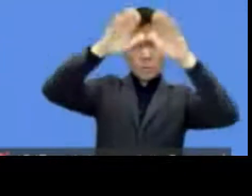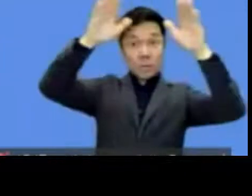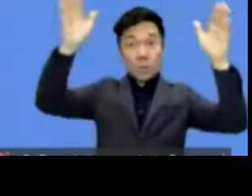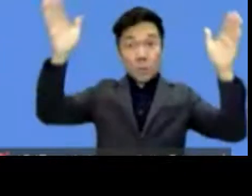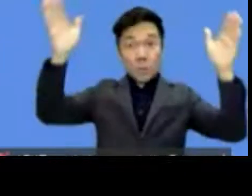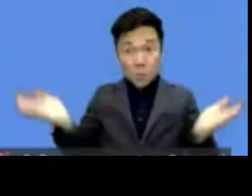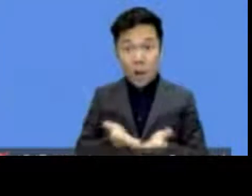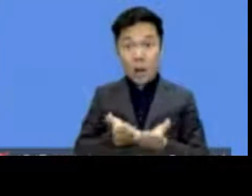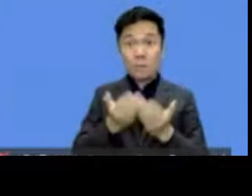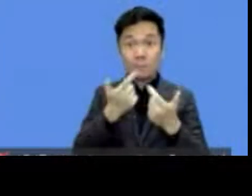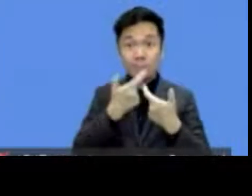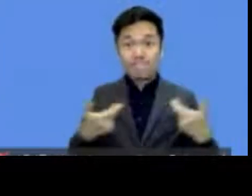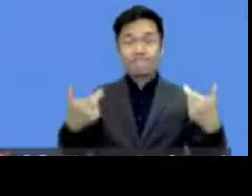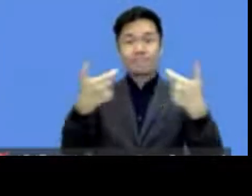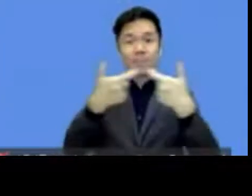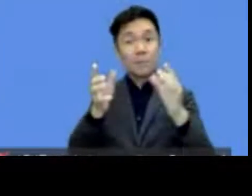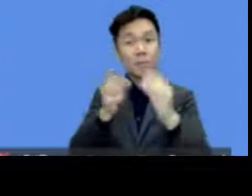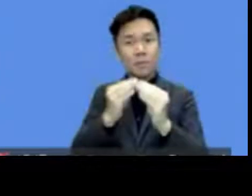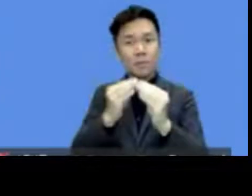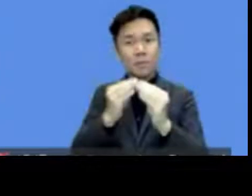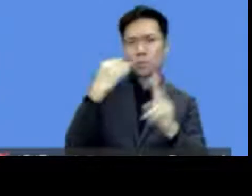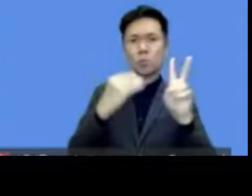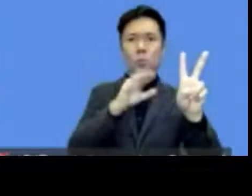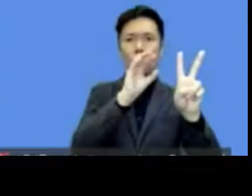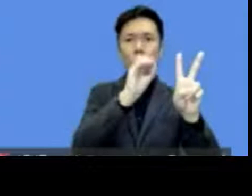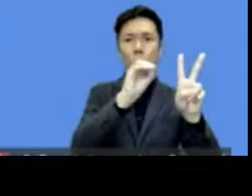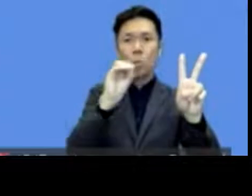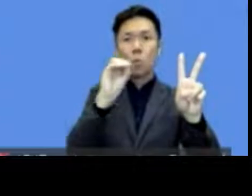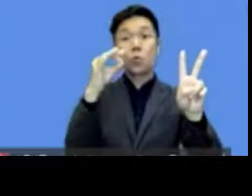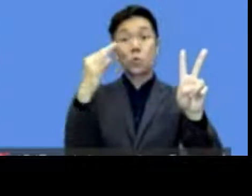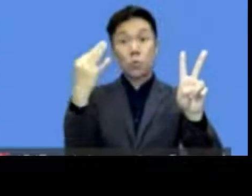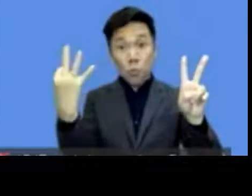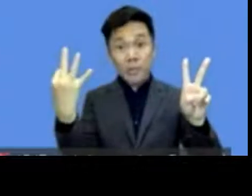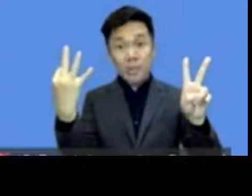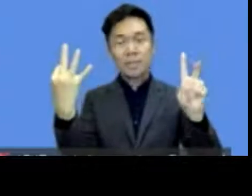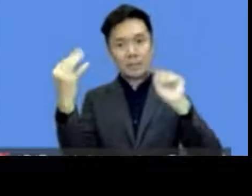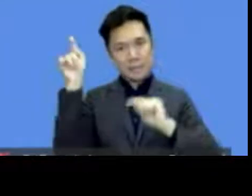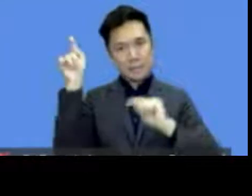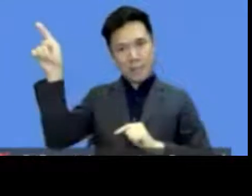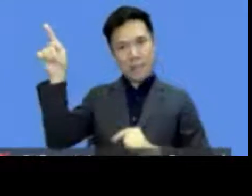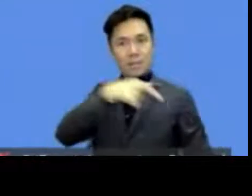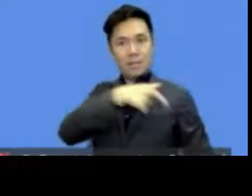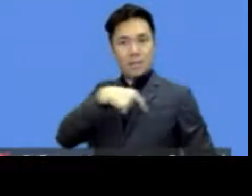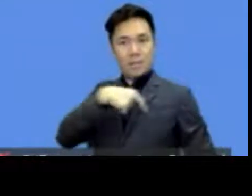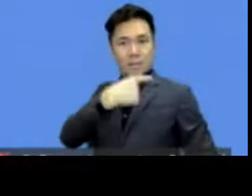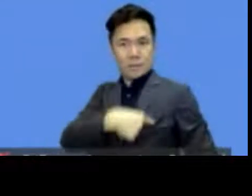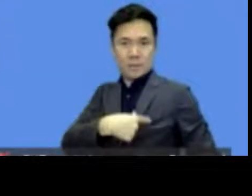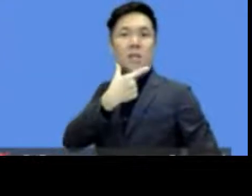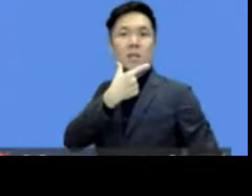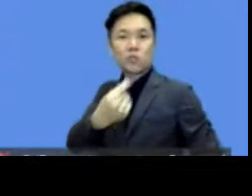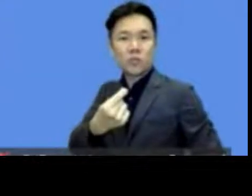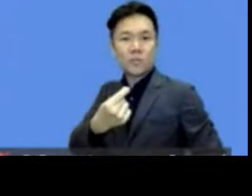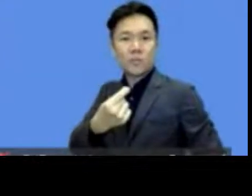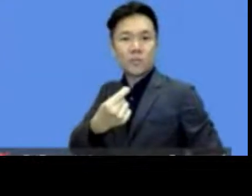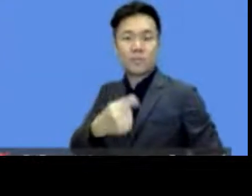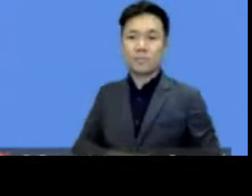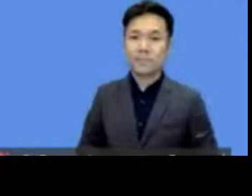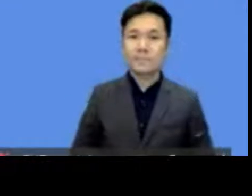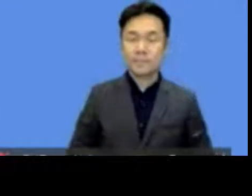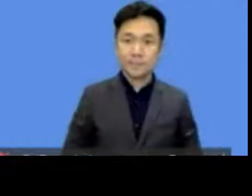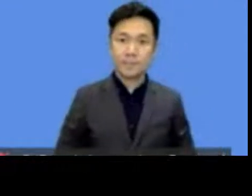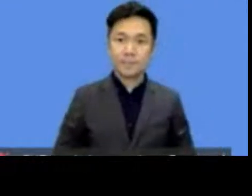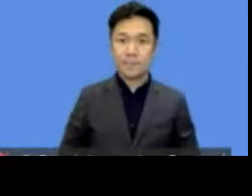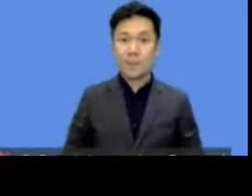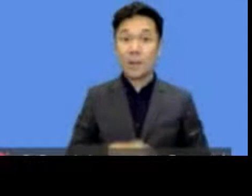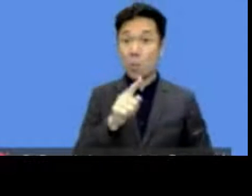Society held in 2003 in Geneva. So we had a very important outcome